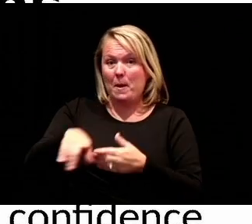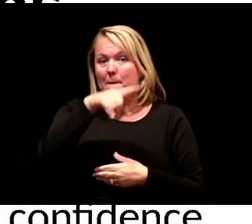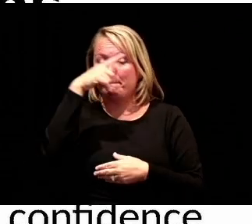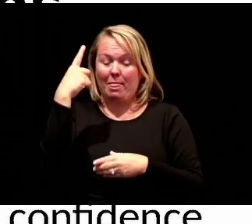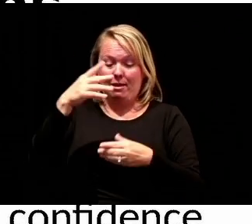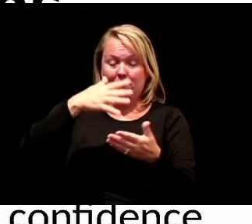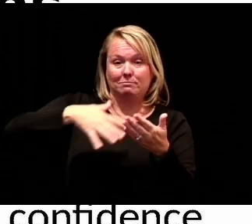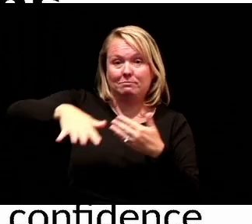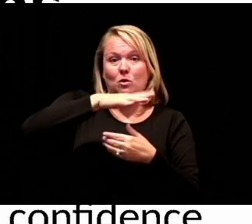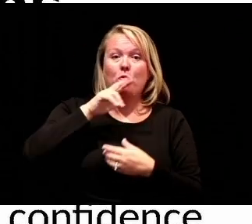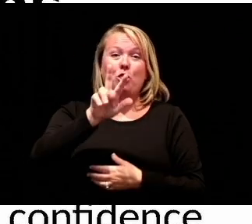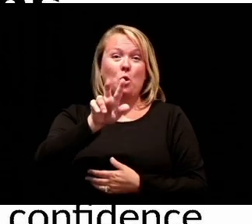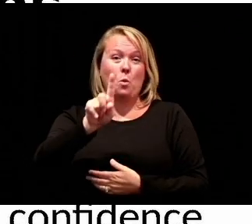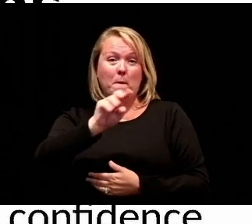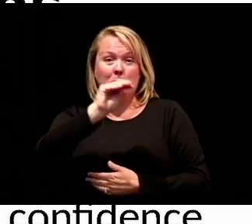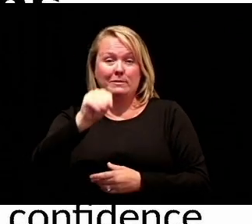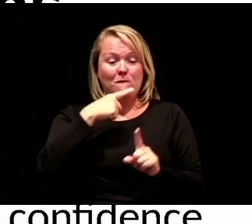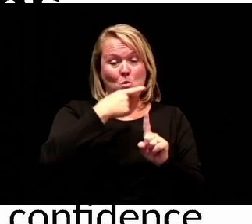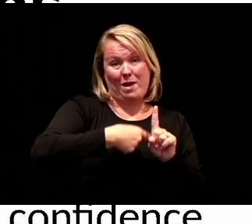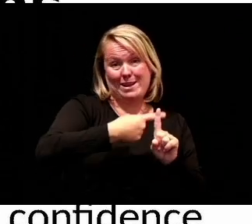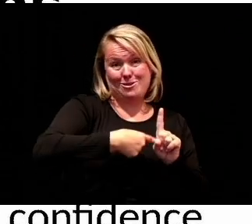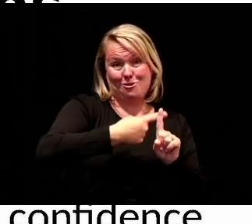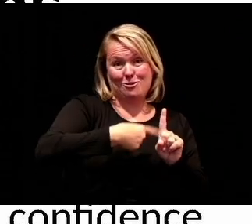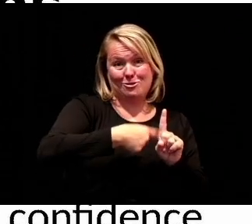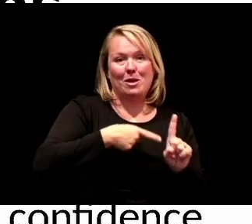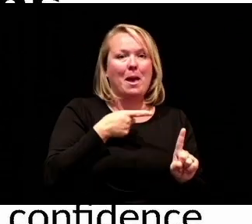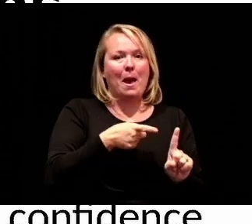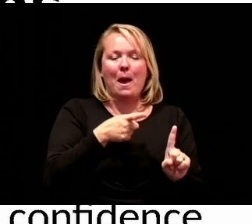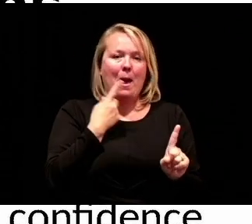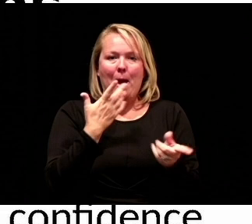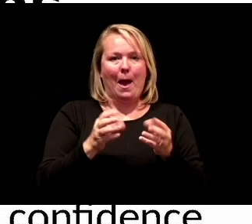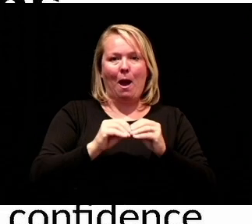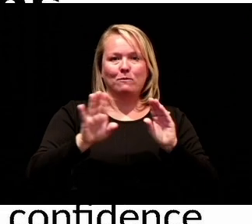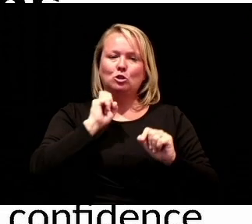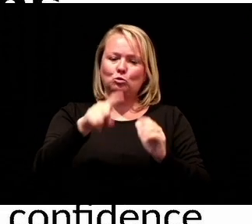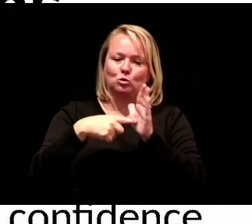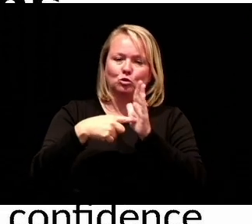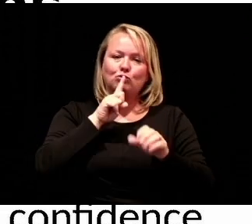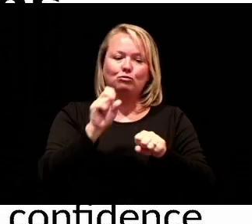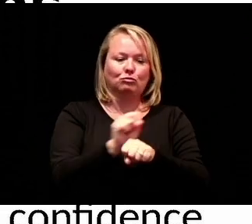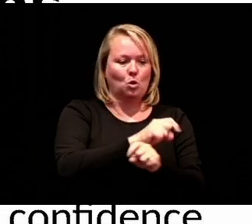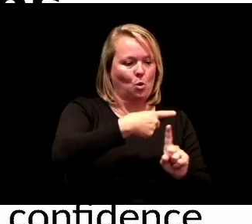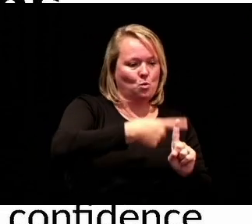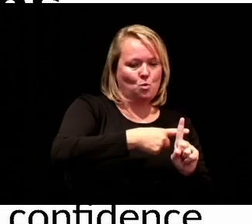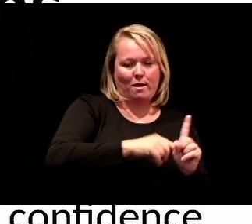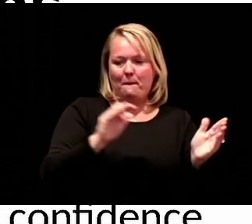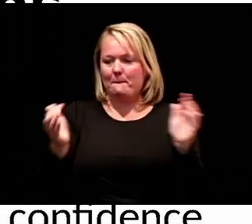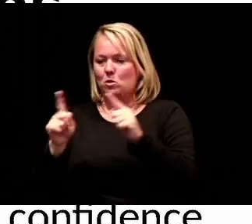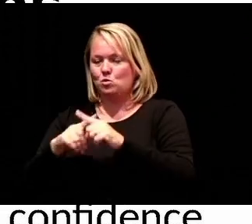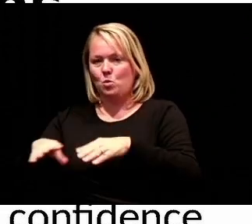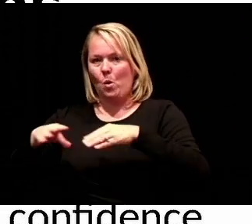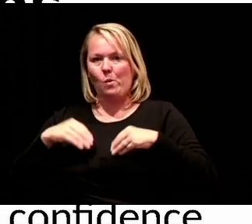areas, variables that had a statistically significant correlation with evictions had a 95% or above